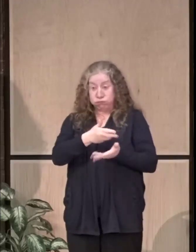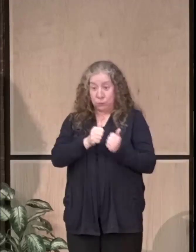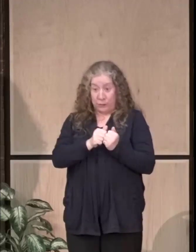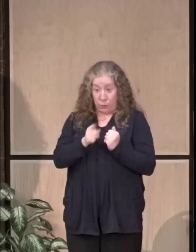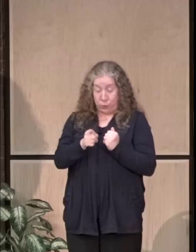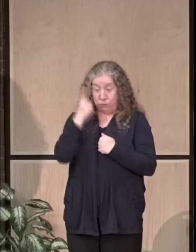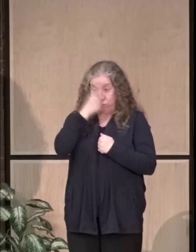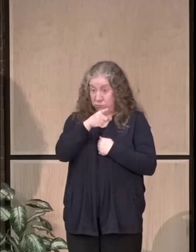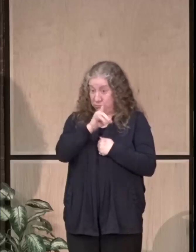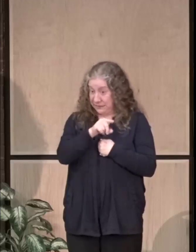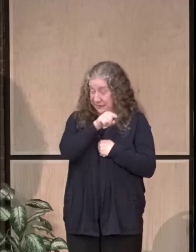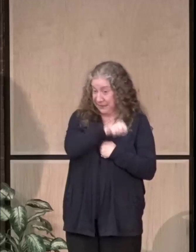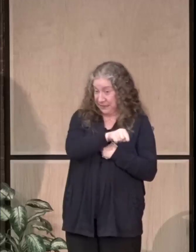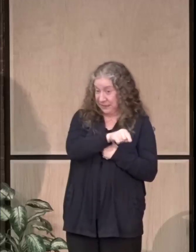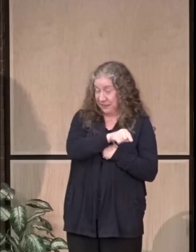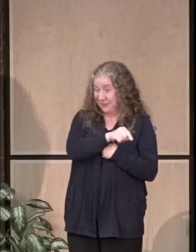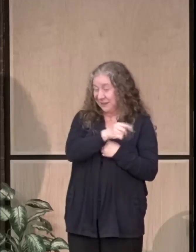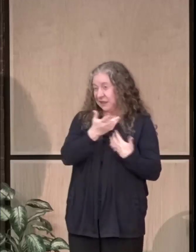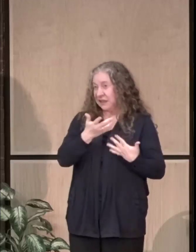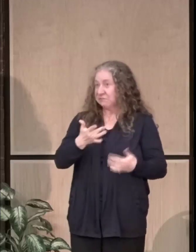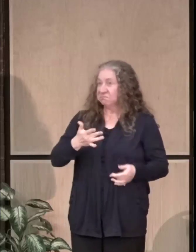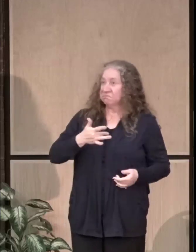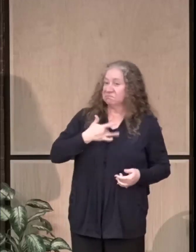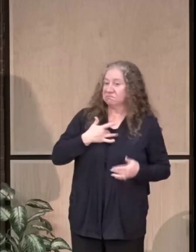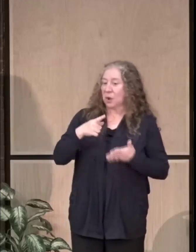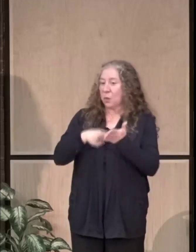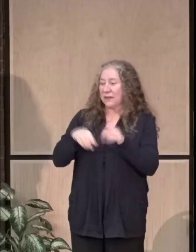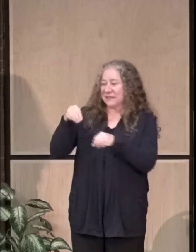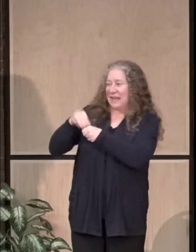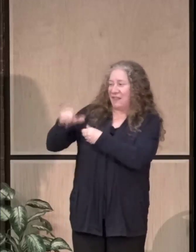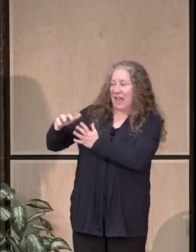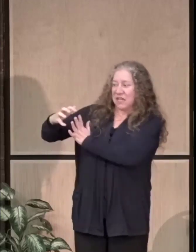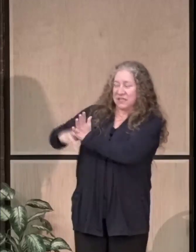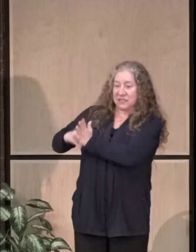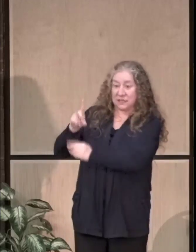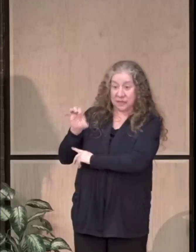you, provide essentially the gist of what is in document 3?